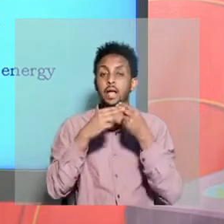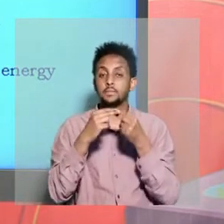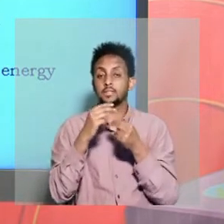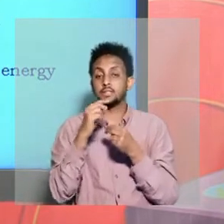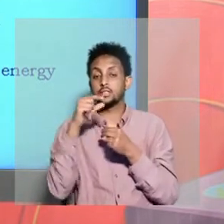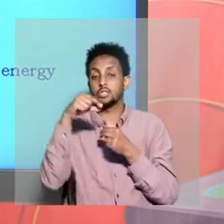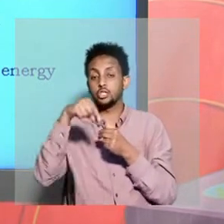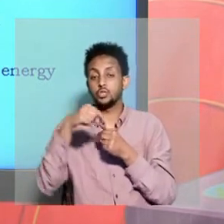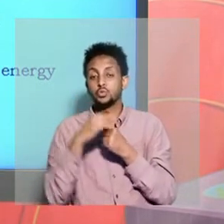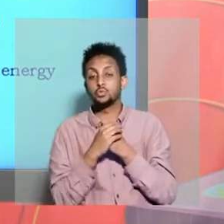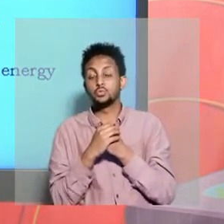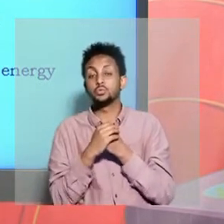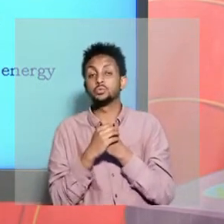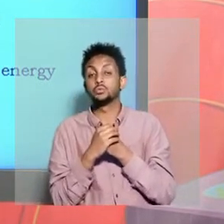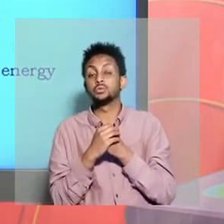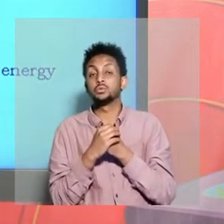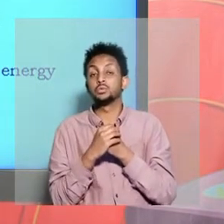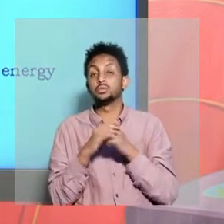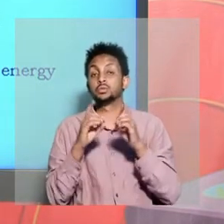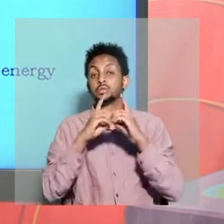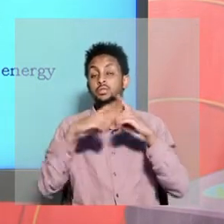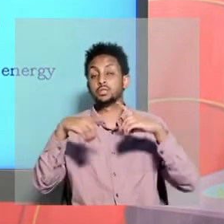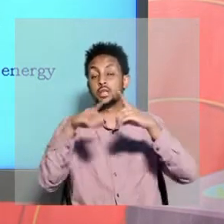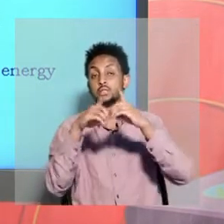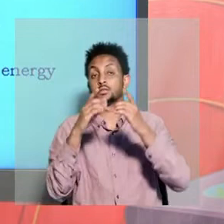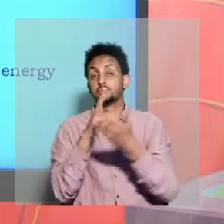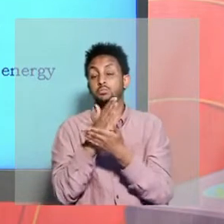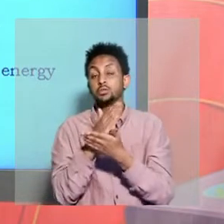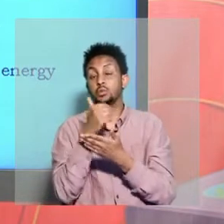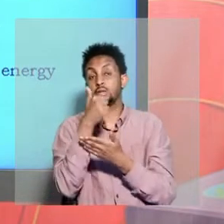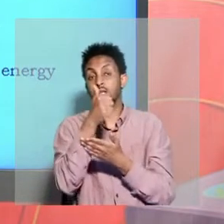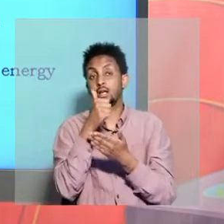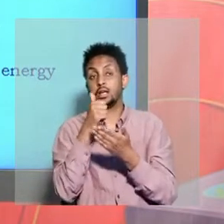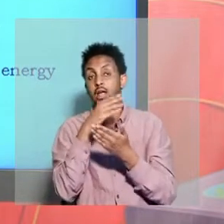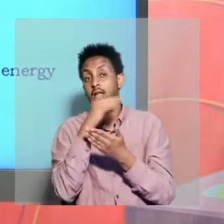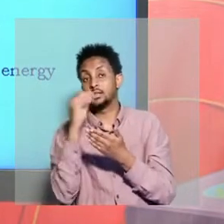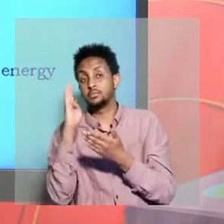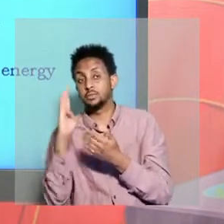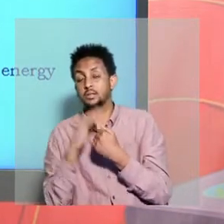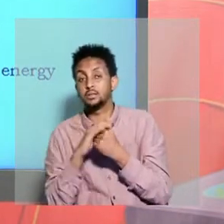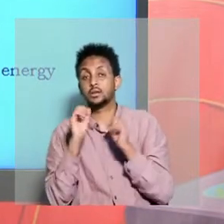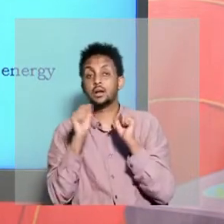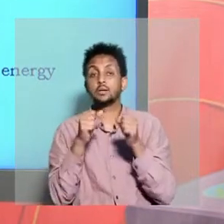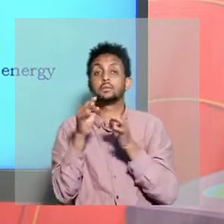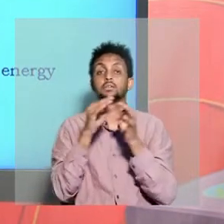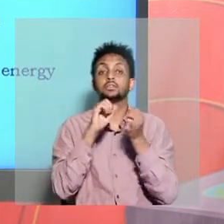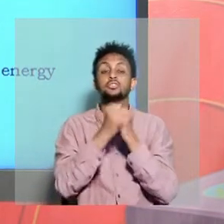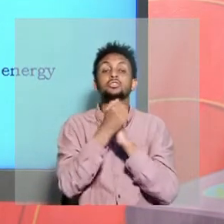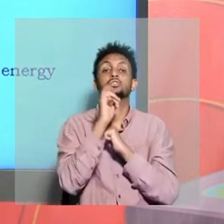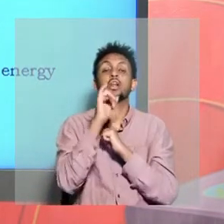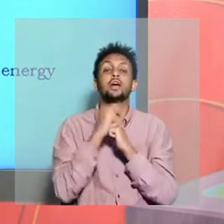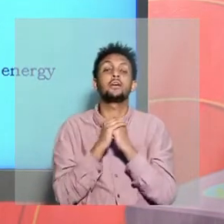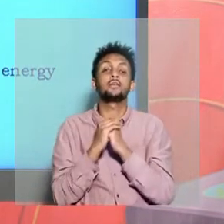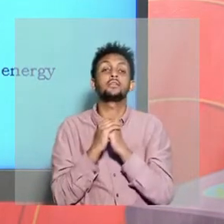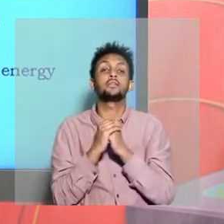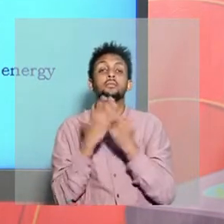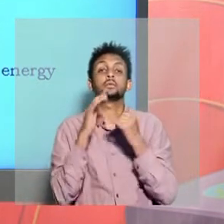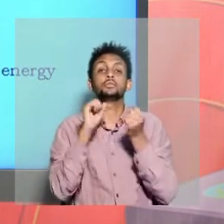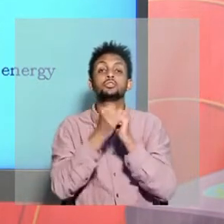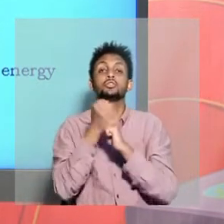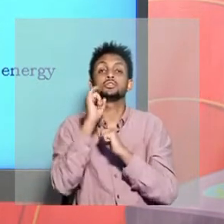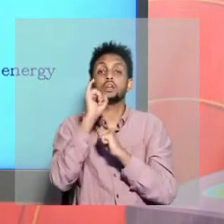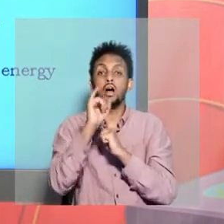uniform charge times Q. The distance between A and B can be expressed as change in R. Or instead of